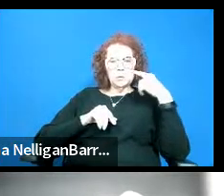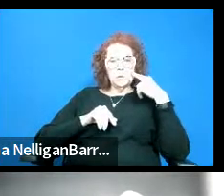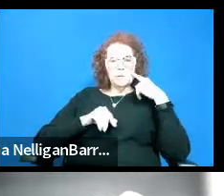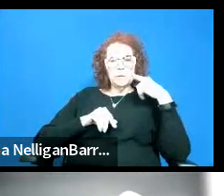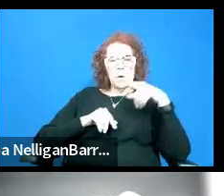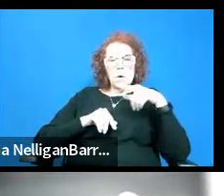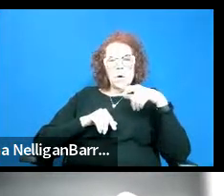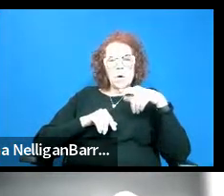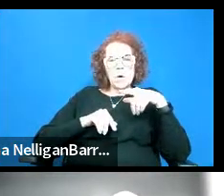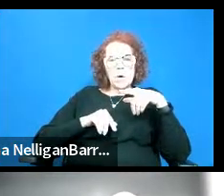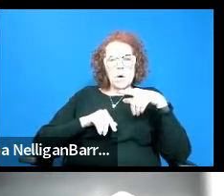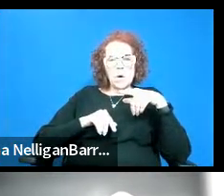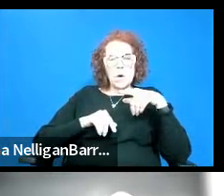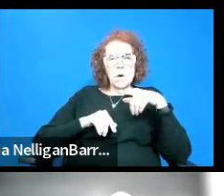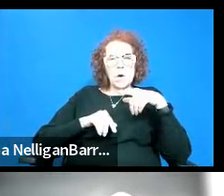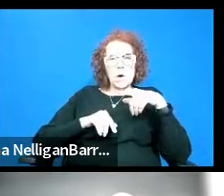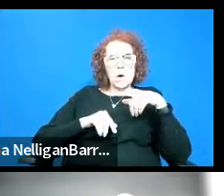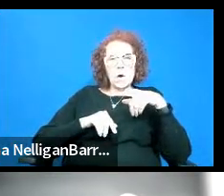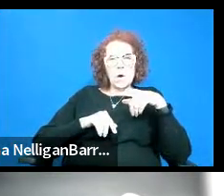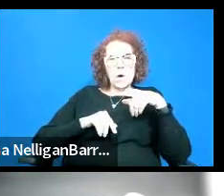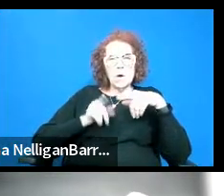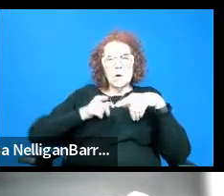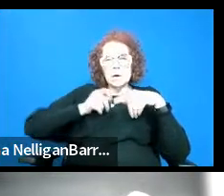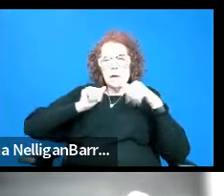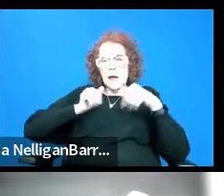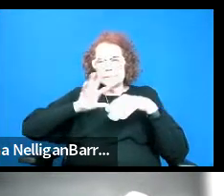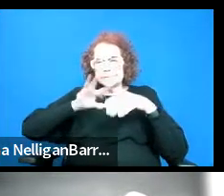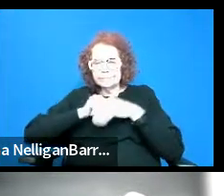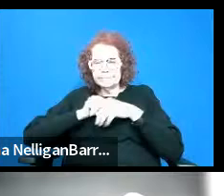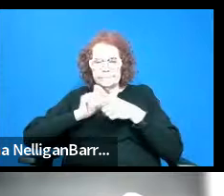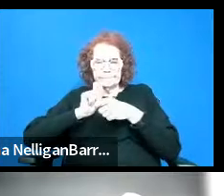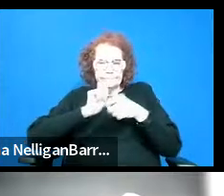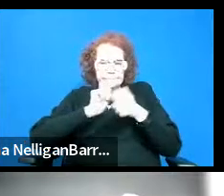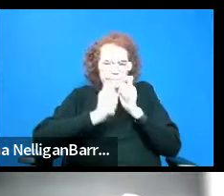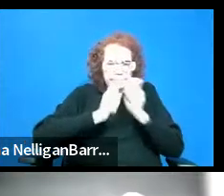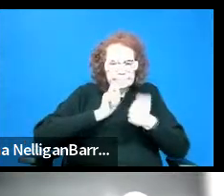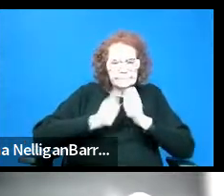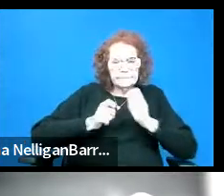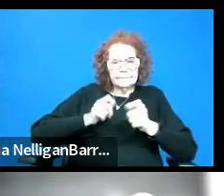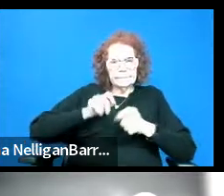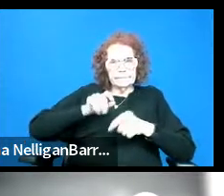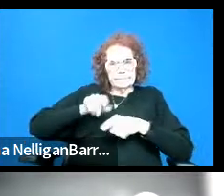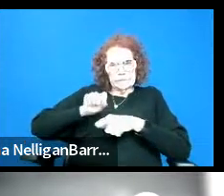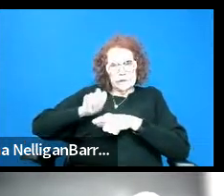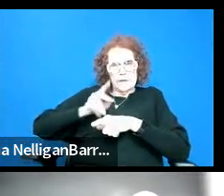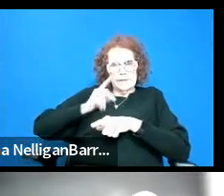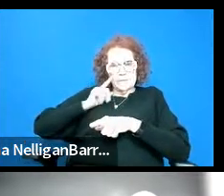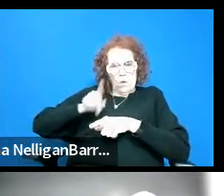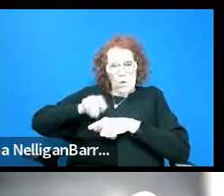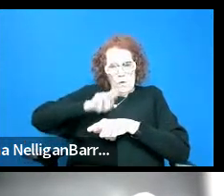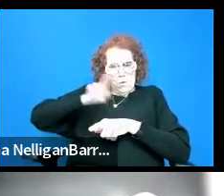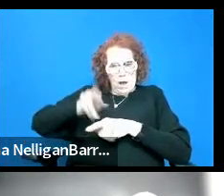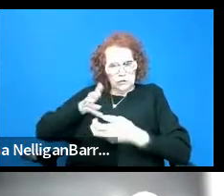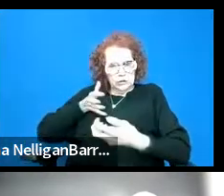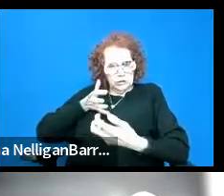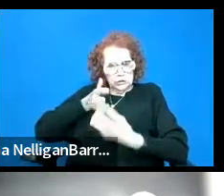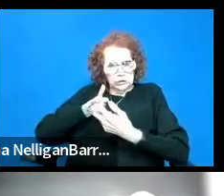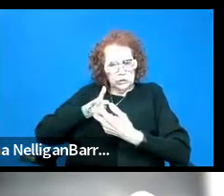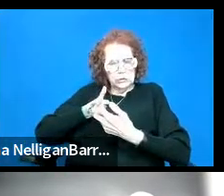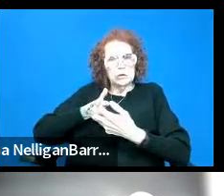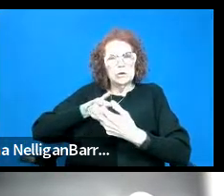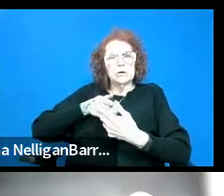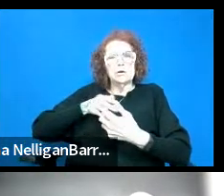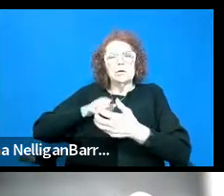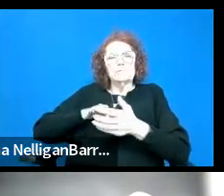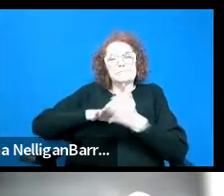configure the software in a way that will work for Rochester. So we've been working with the development team at Infor to